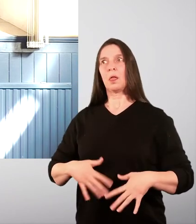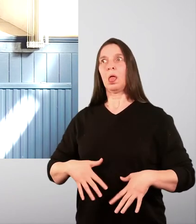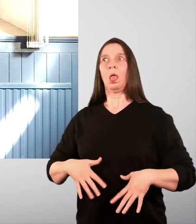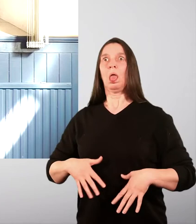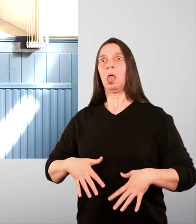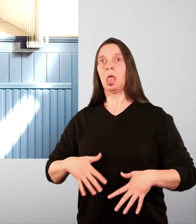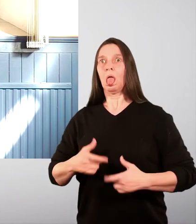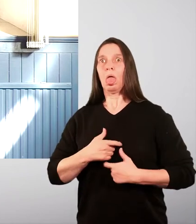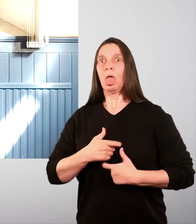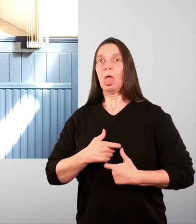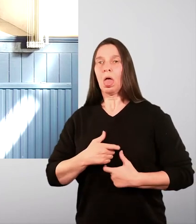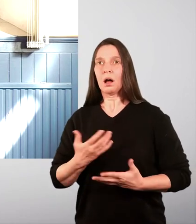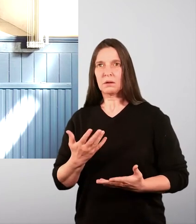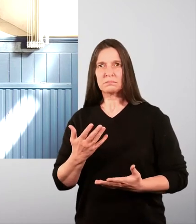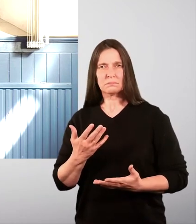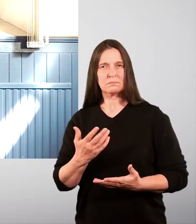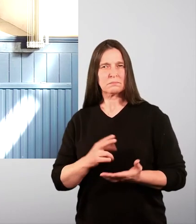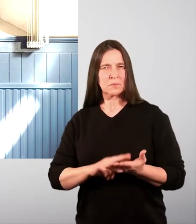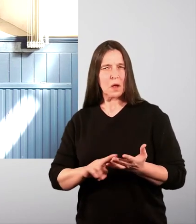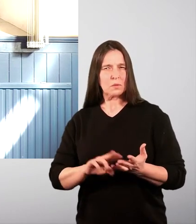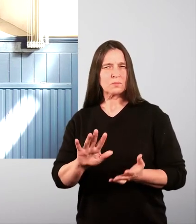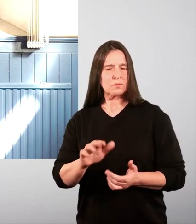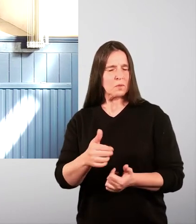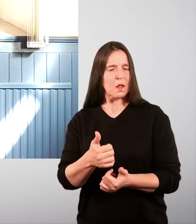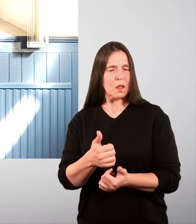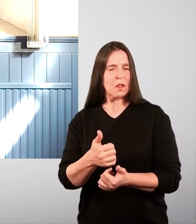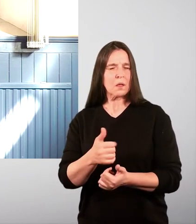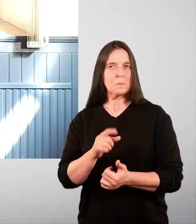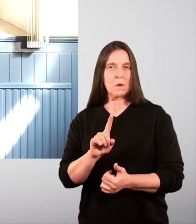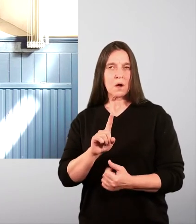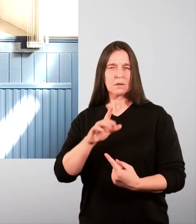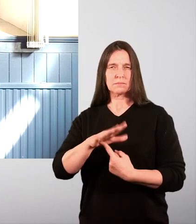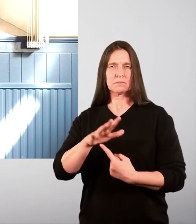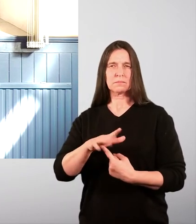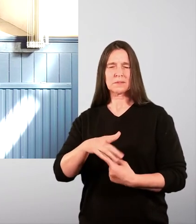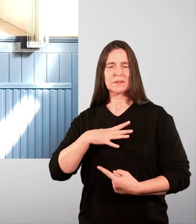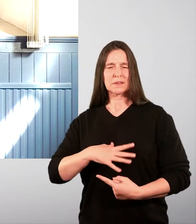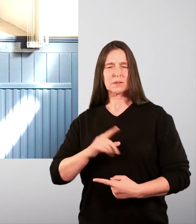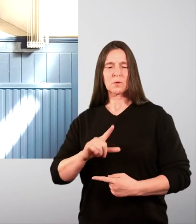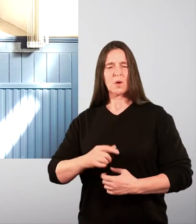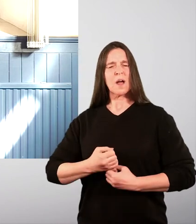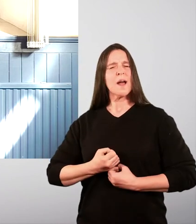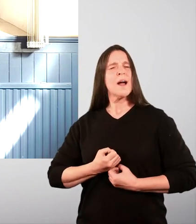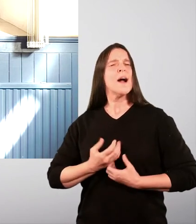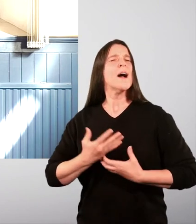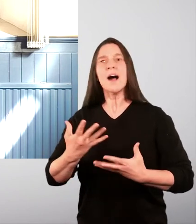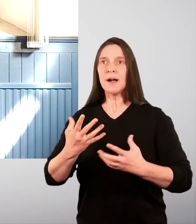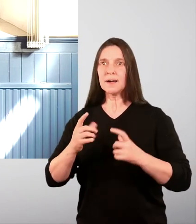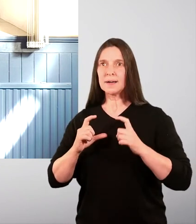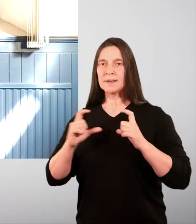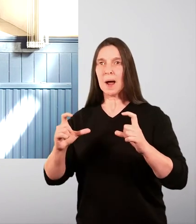and you'll feel a little bit shaky when this all kicks off. Particularly if there's a lot of aggro and verbalization happening